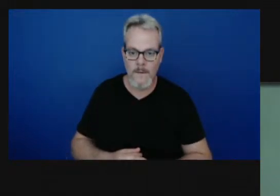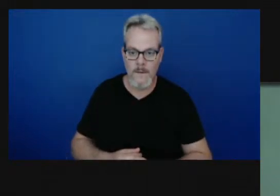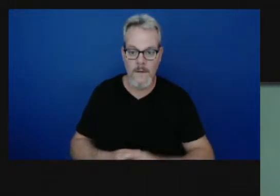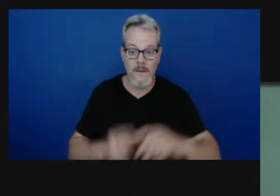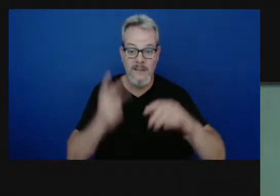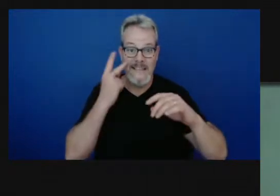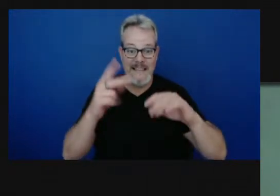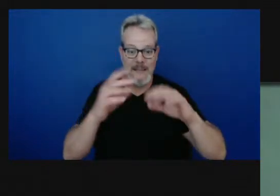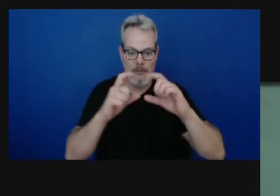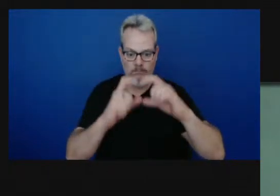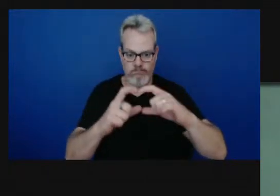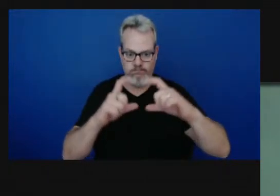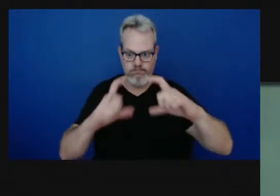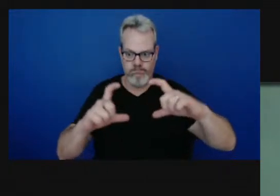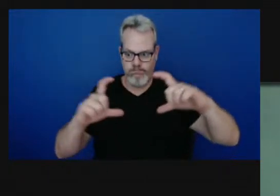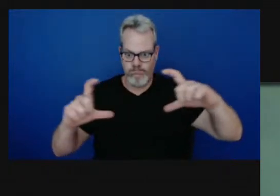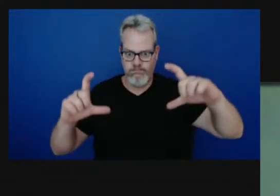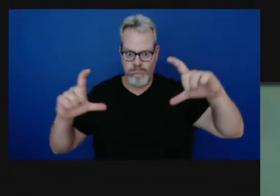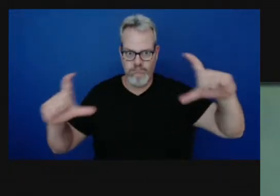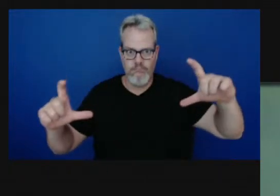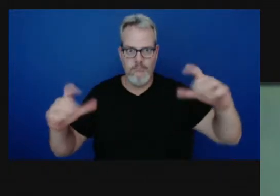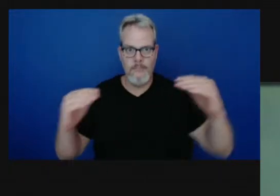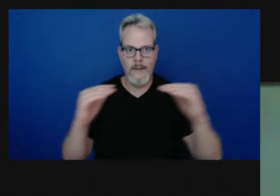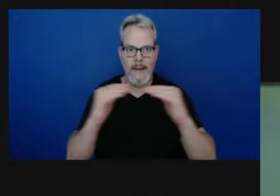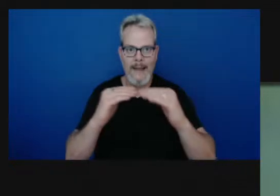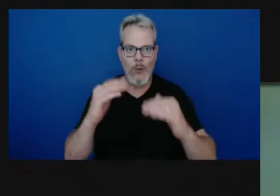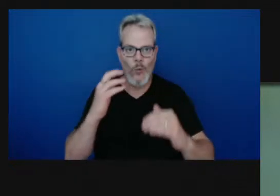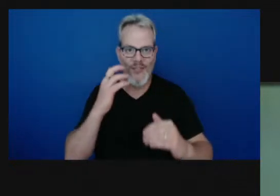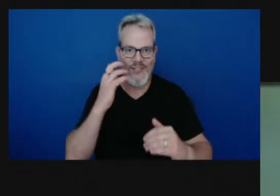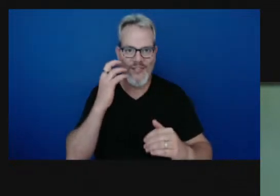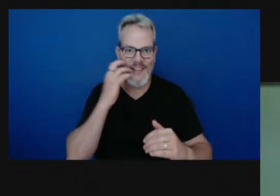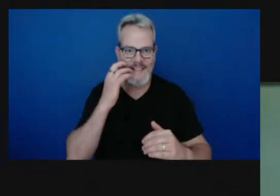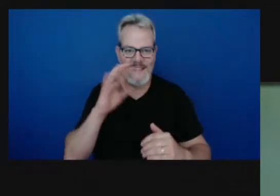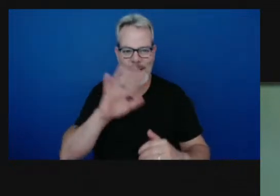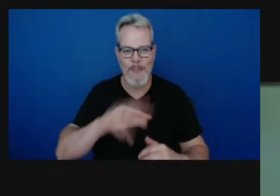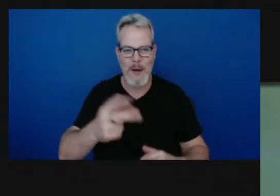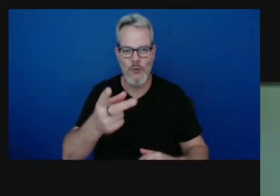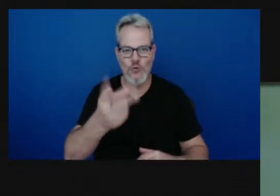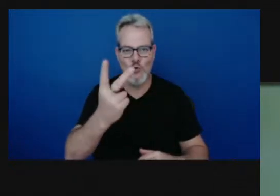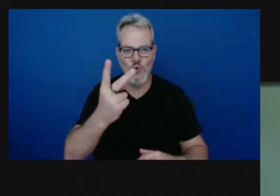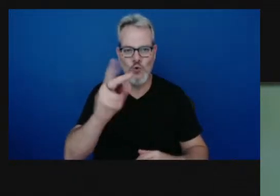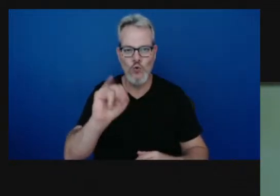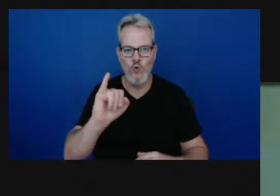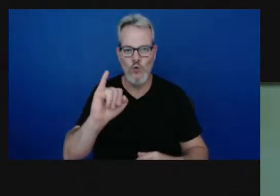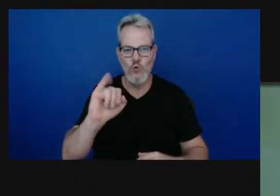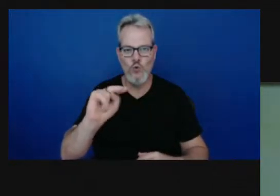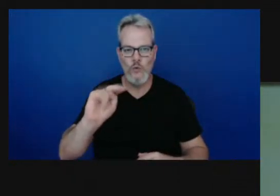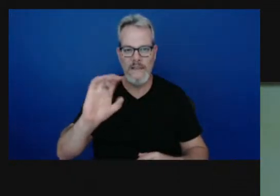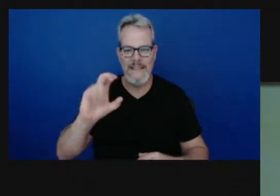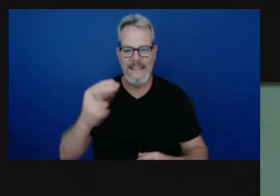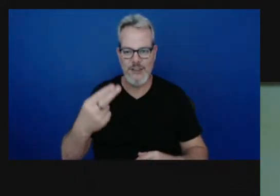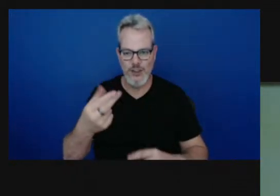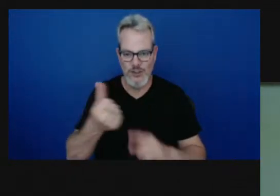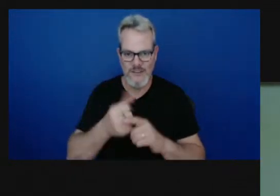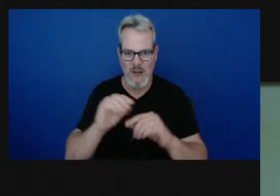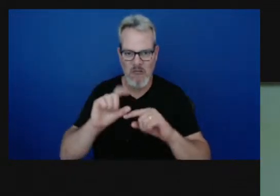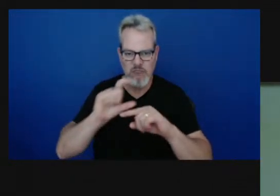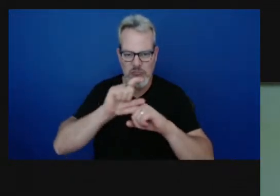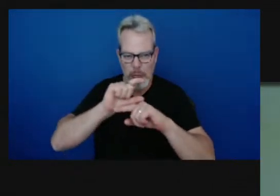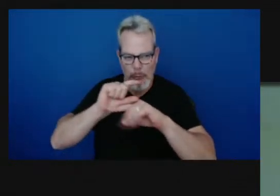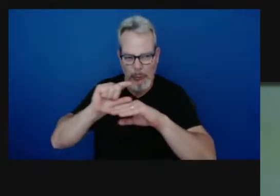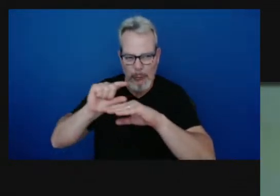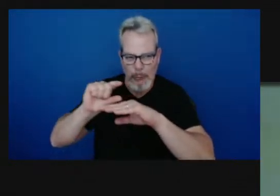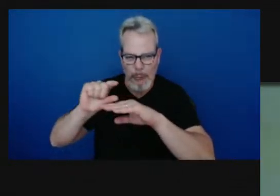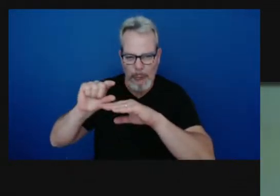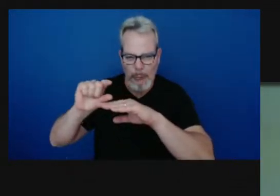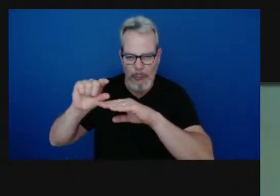equal thicknesses of ash. 5 centimeters, about 2 inches of ash up here in this northern part of the caldera, and it was reported